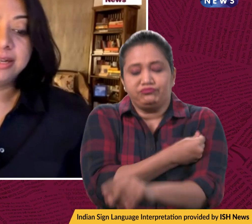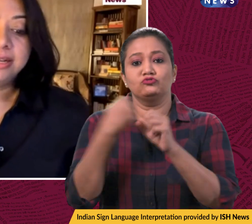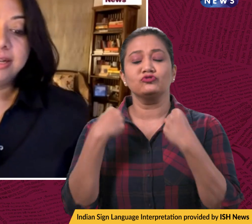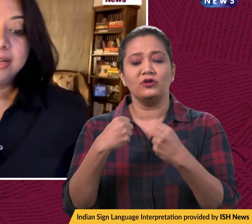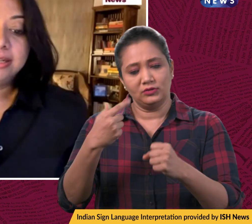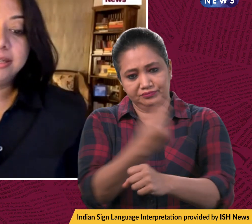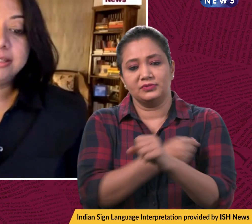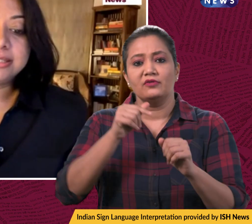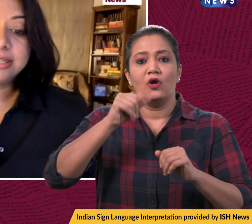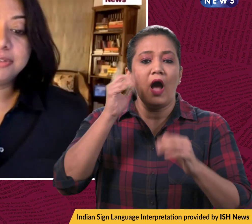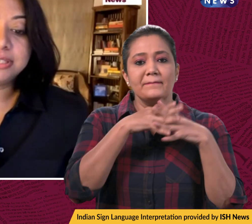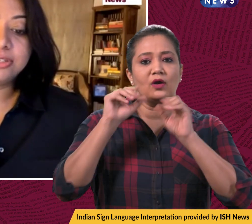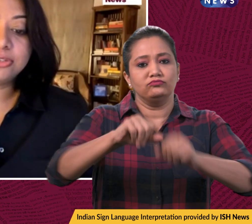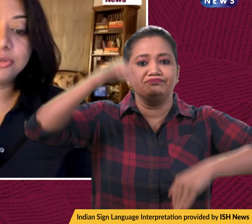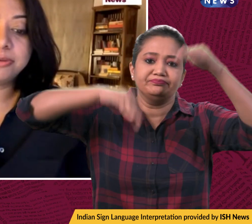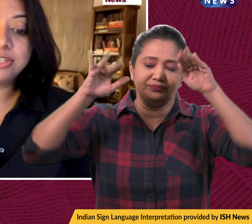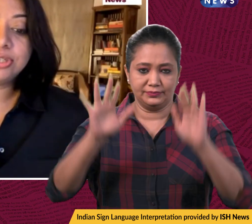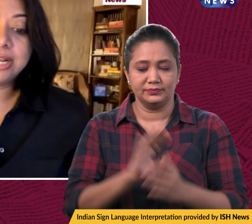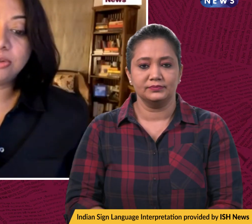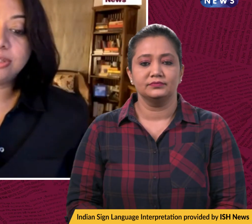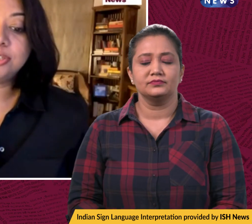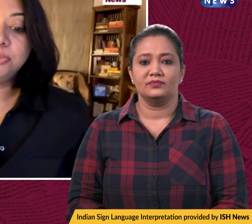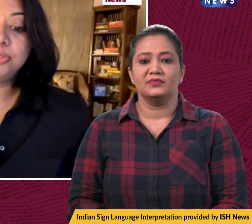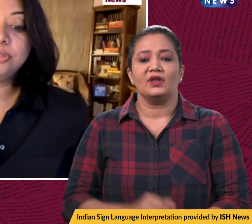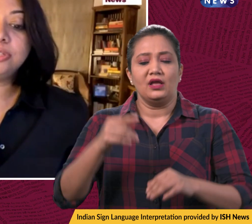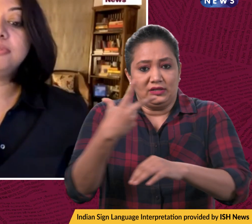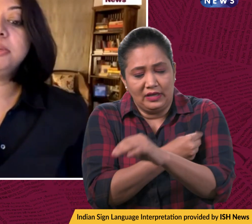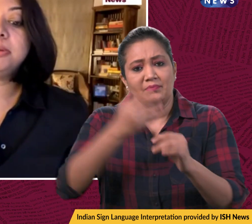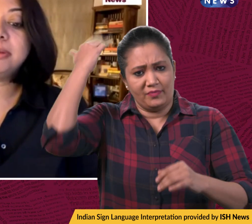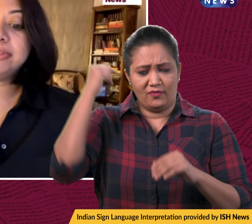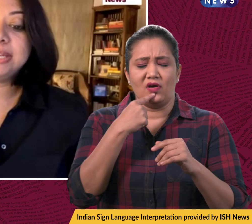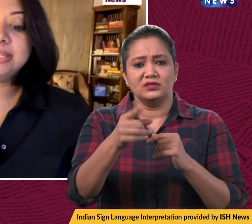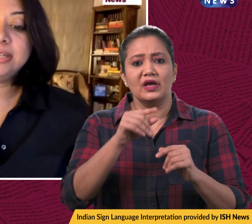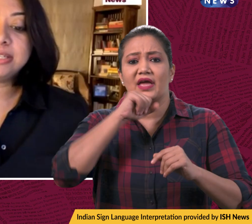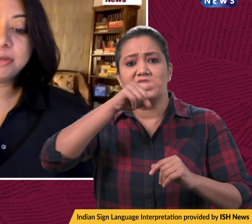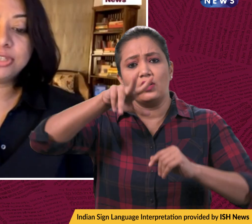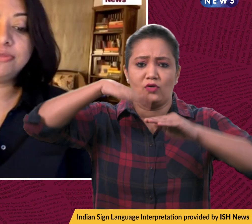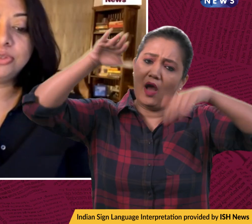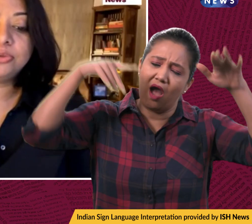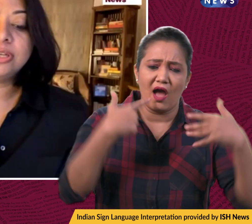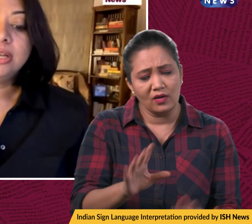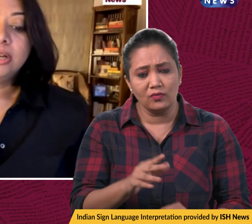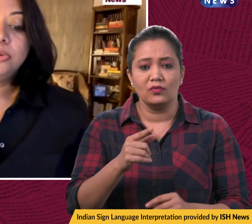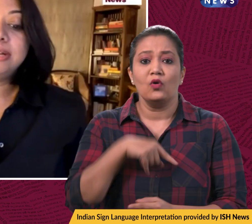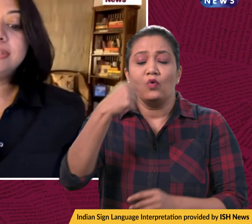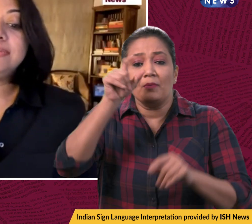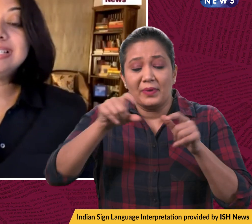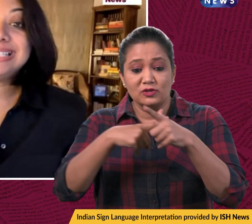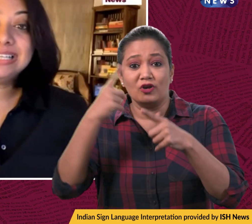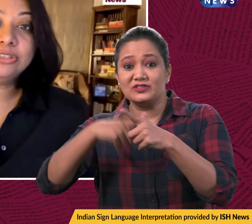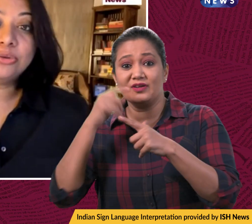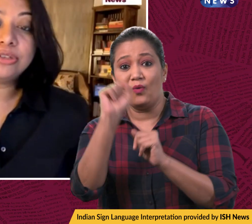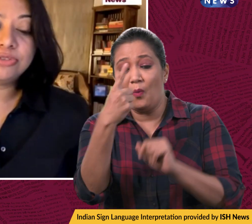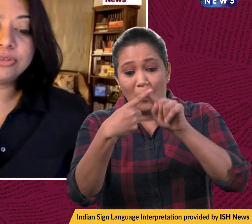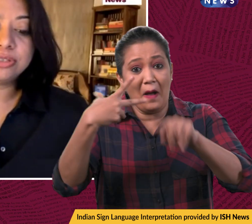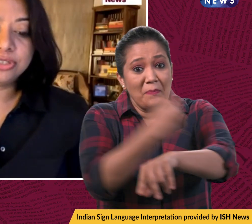adults. Earlier, the Center for Disease Control Prevention had authorized booster doses for people above 18, especially for those who had received the